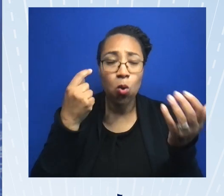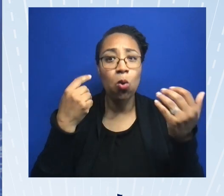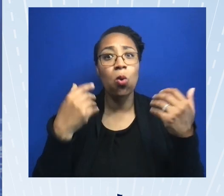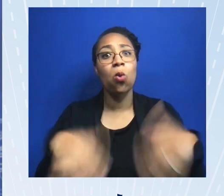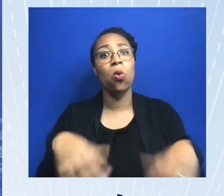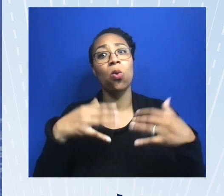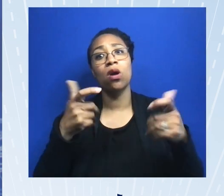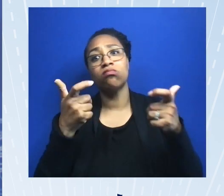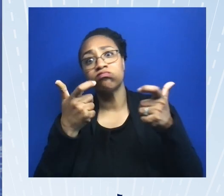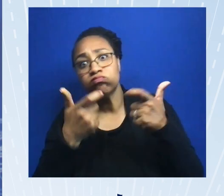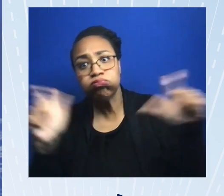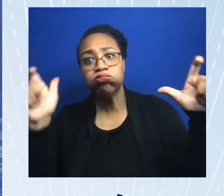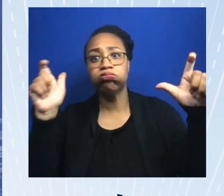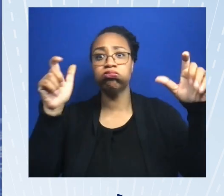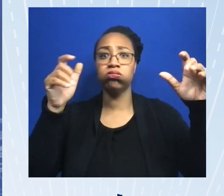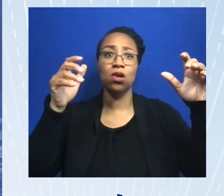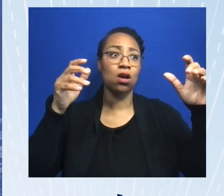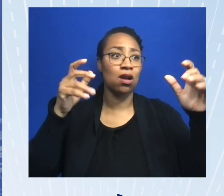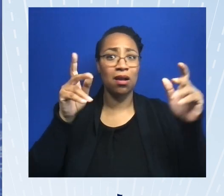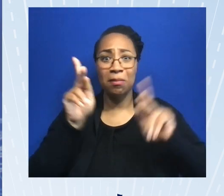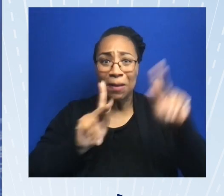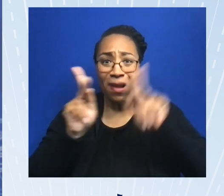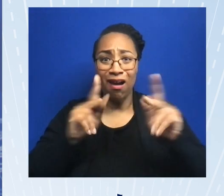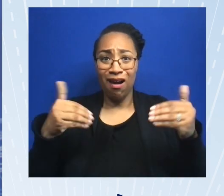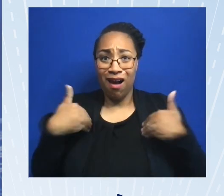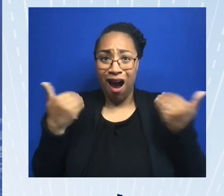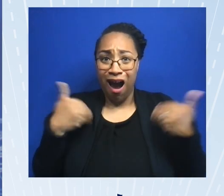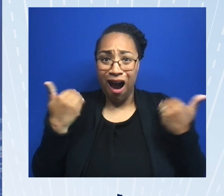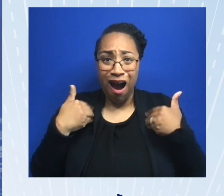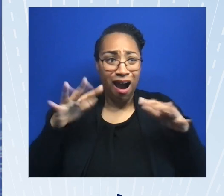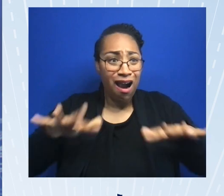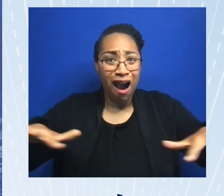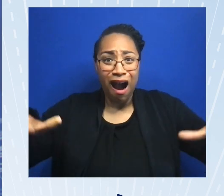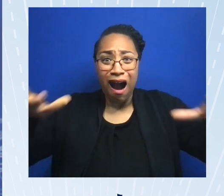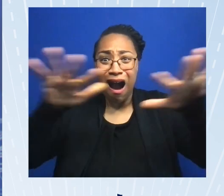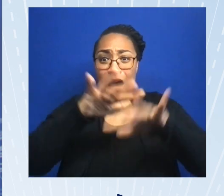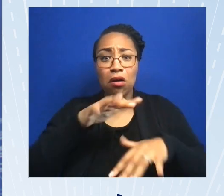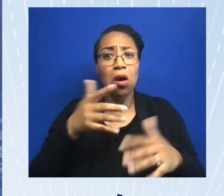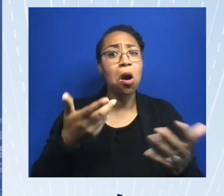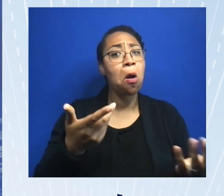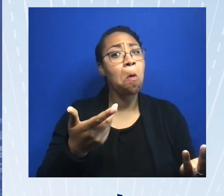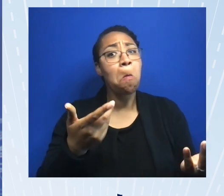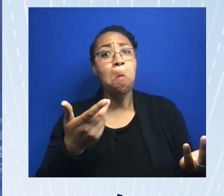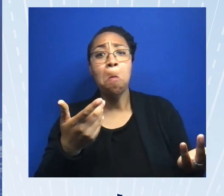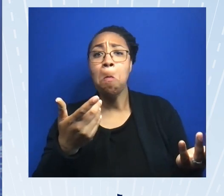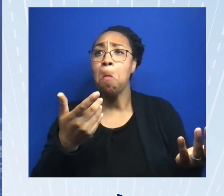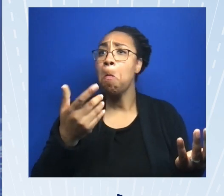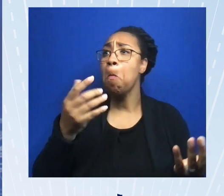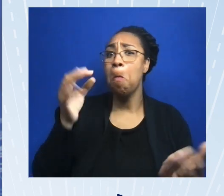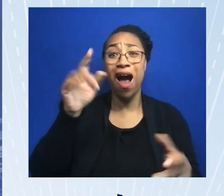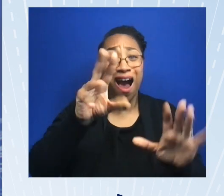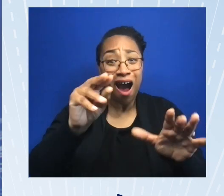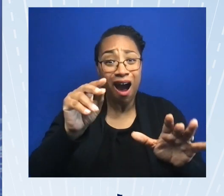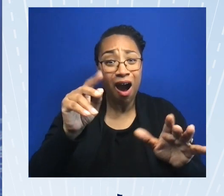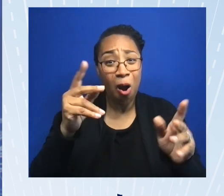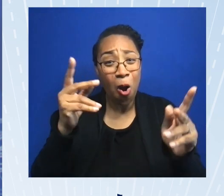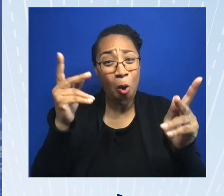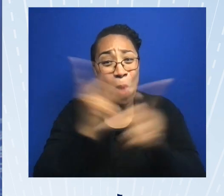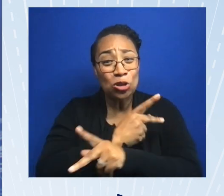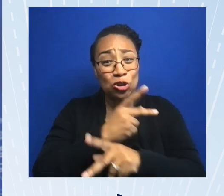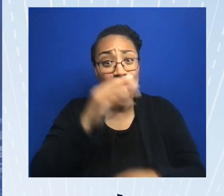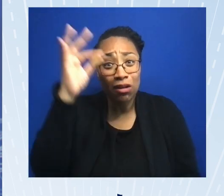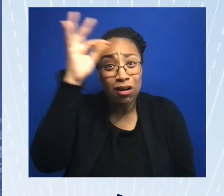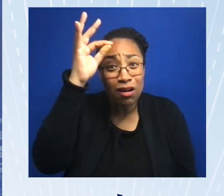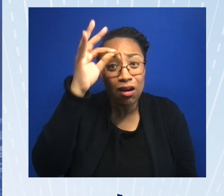6 million Jews were murdered in the Holocaust. This is simply unacceptable. We have to increase